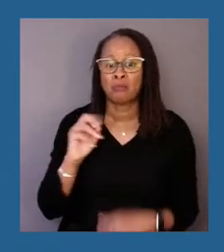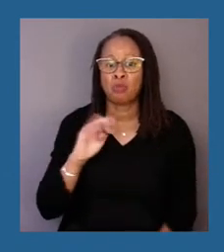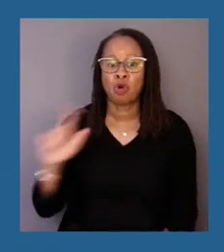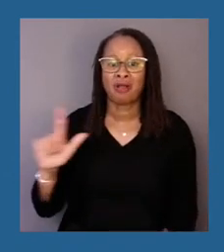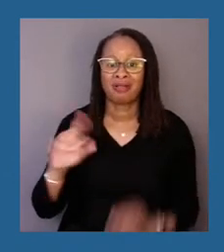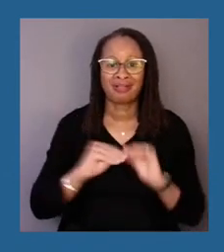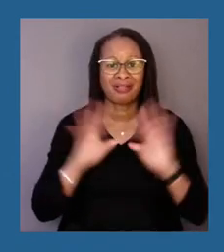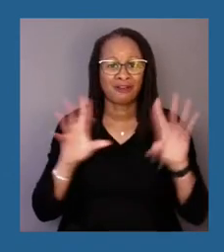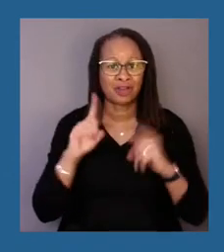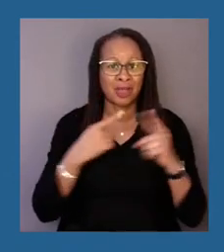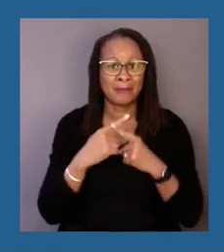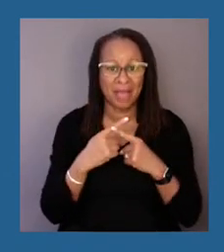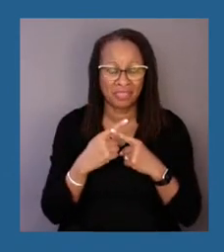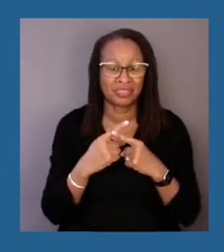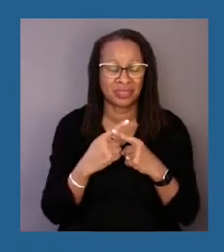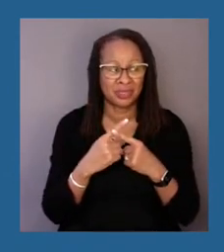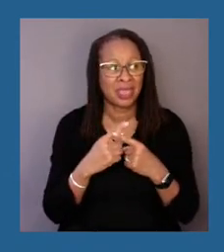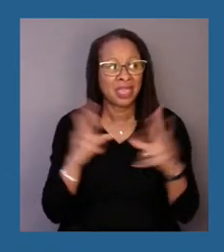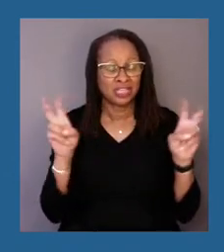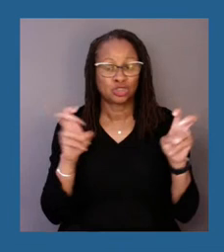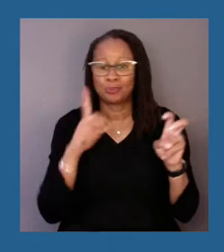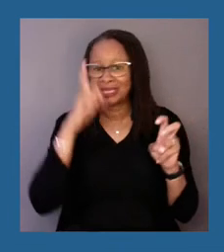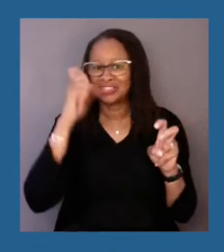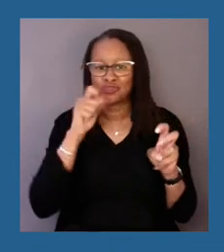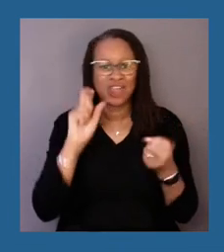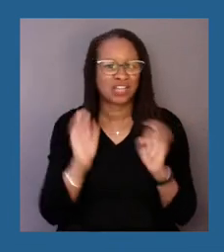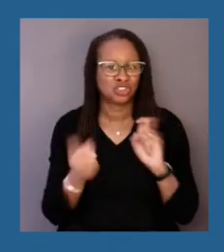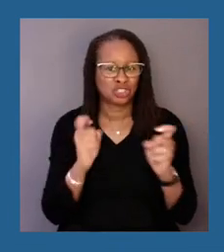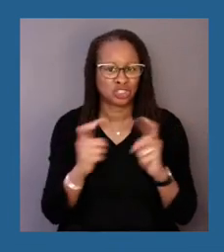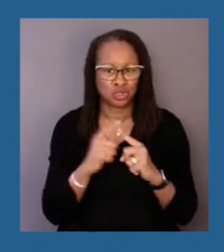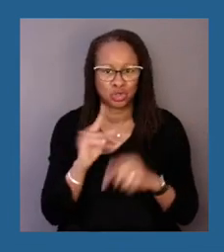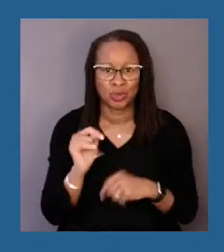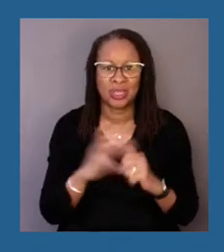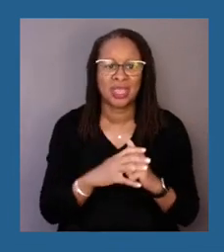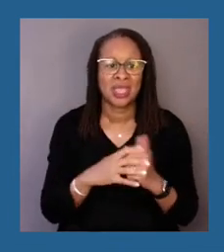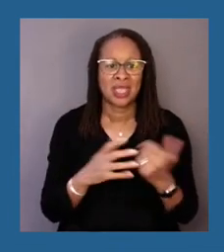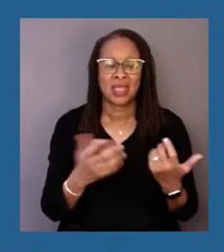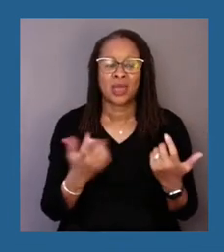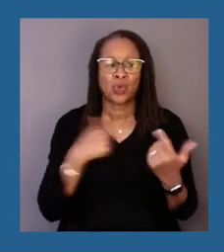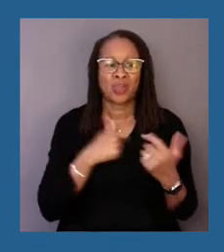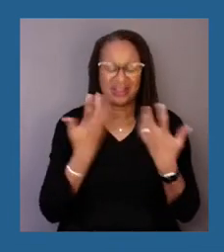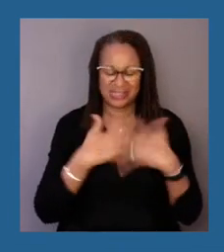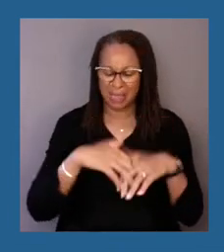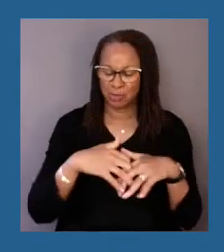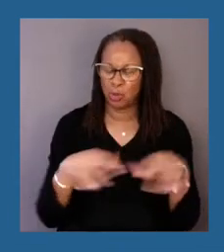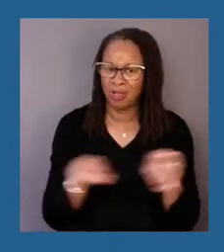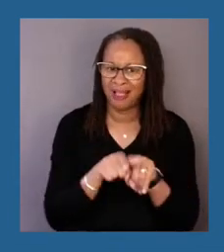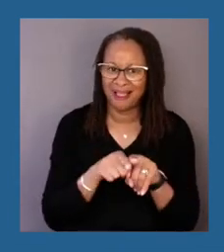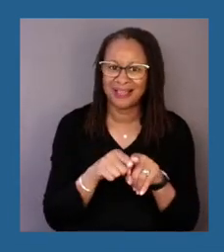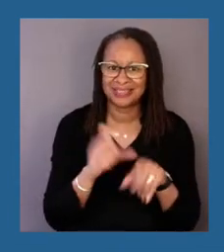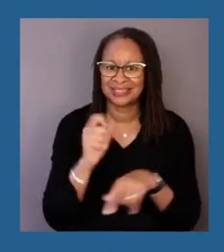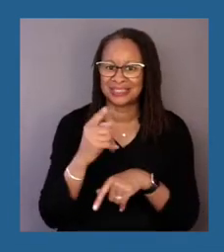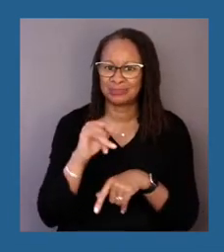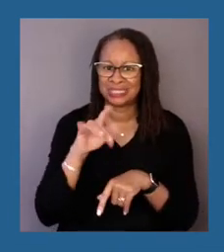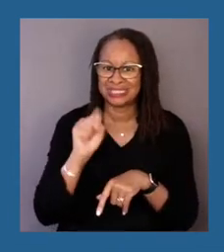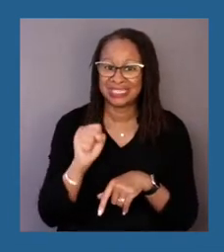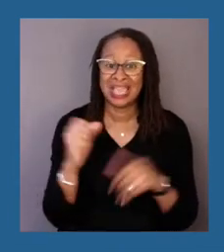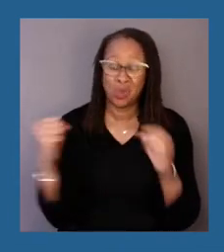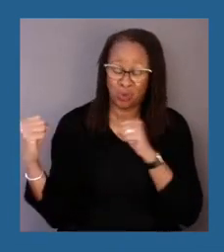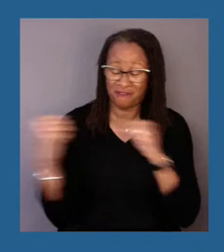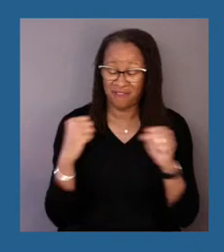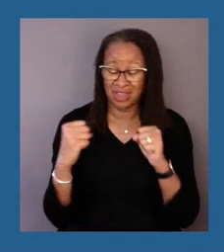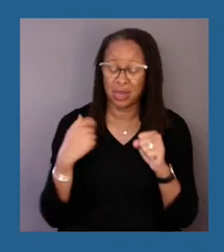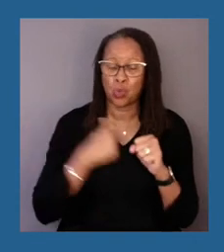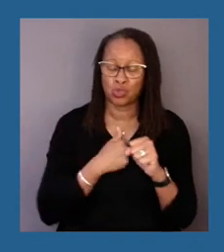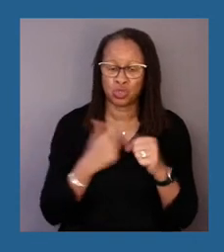as usual because you haven't adjusted to it yet. We're very adaptable as a species, and even when we're fighting not to adjust to things we know are wrong, a